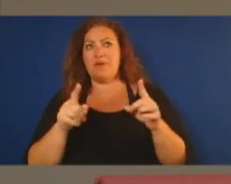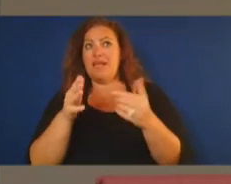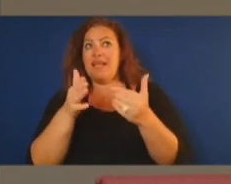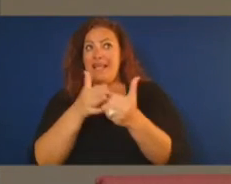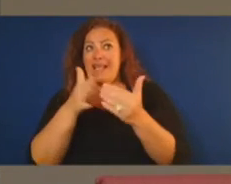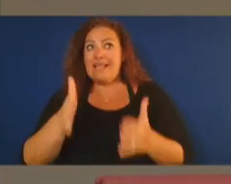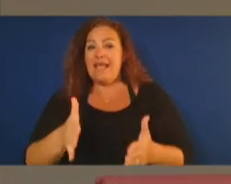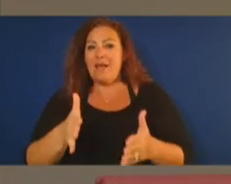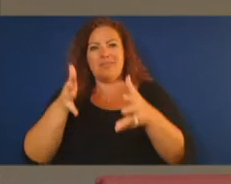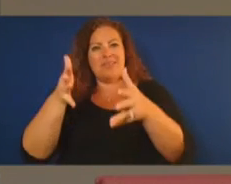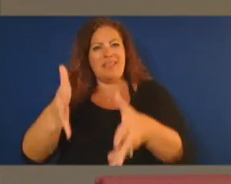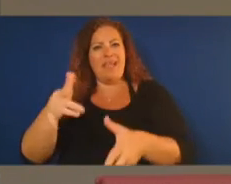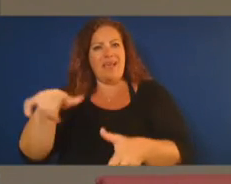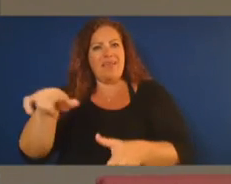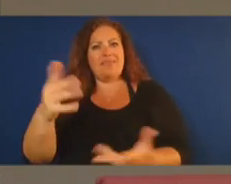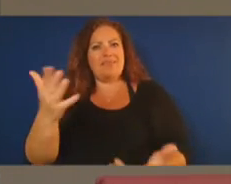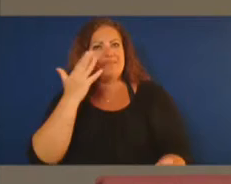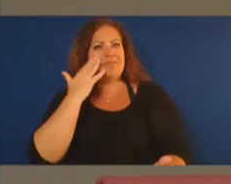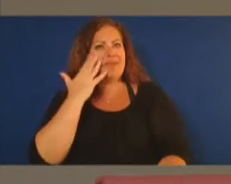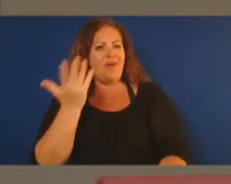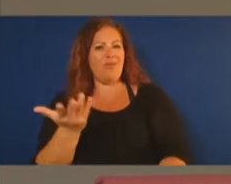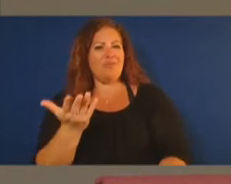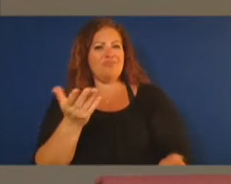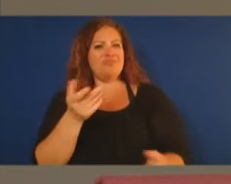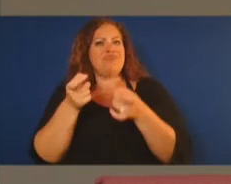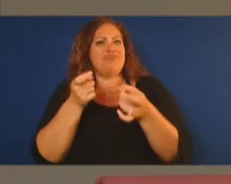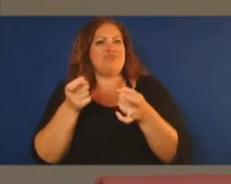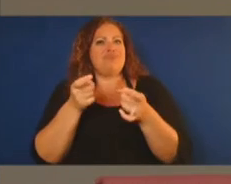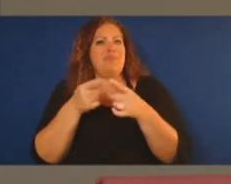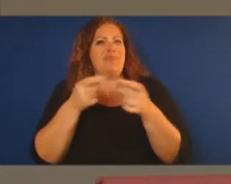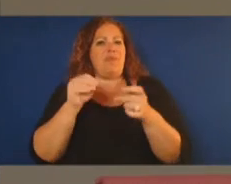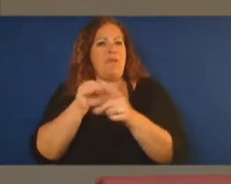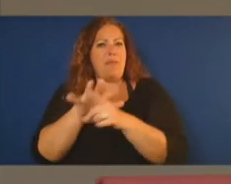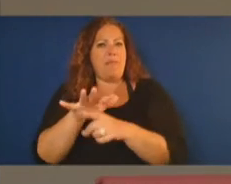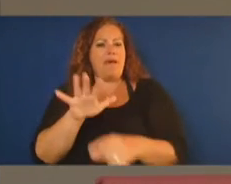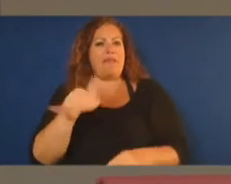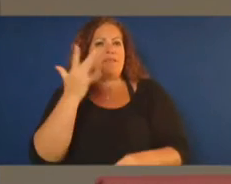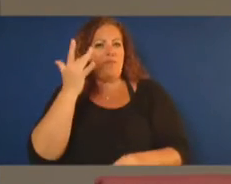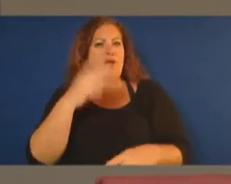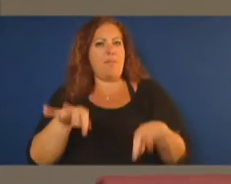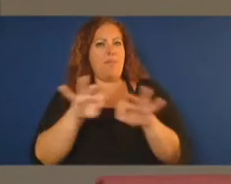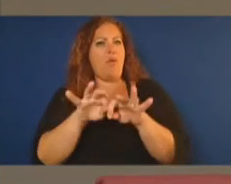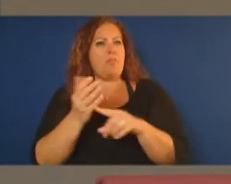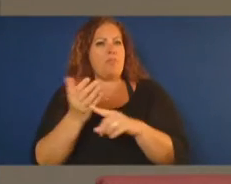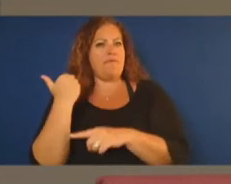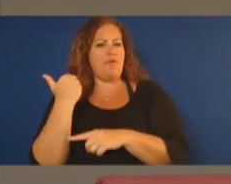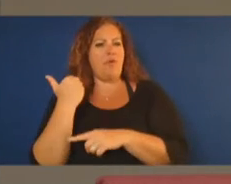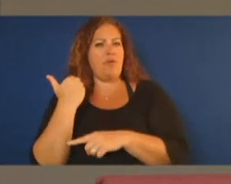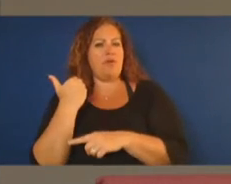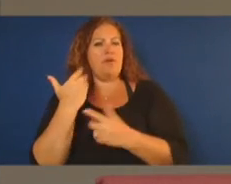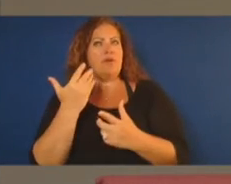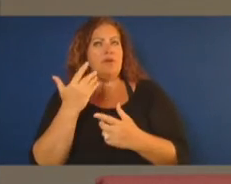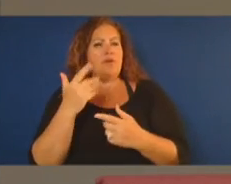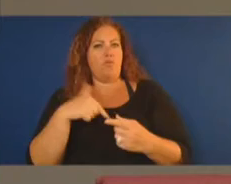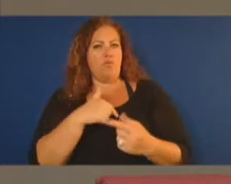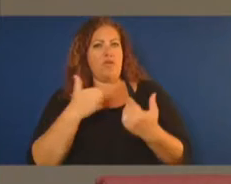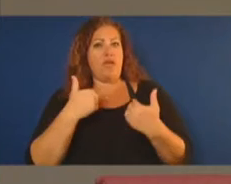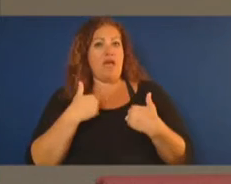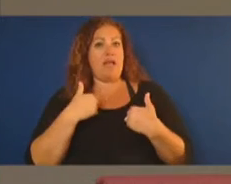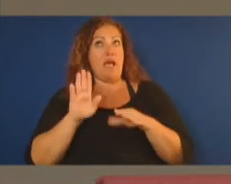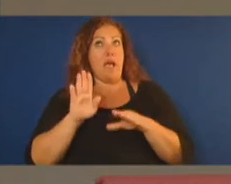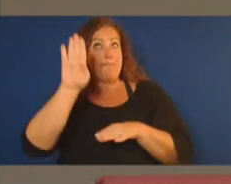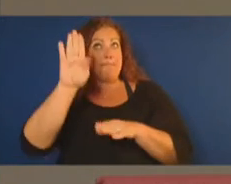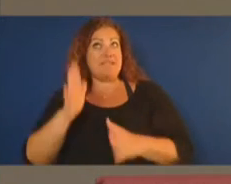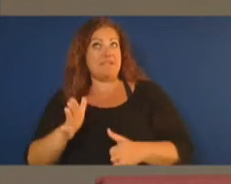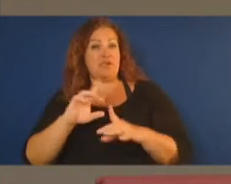left holding the bag for the of the impact which is why it was so important earlier when I we had a petitioner in in District